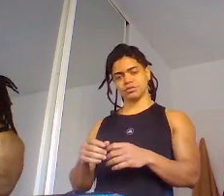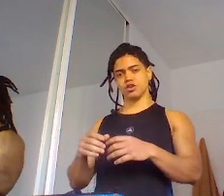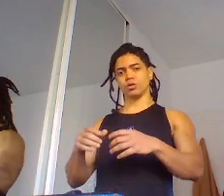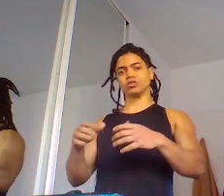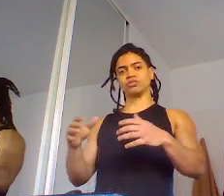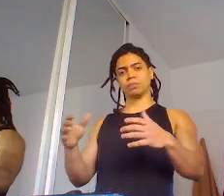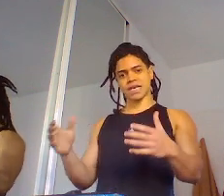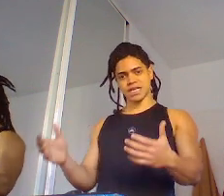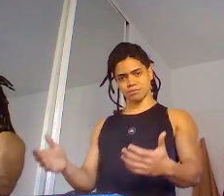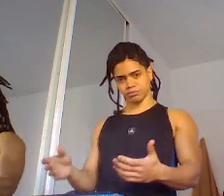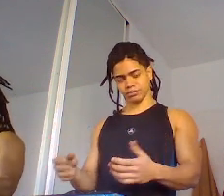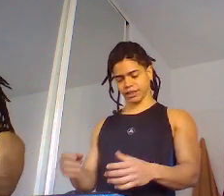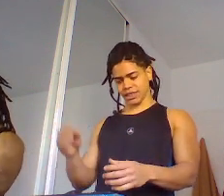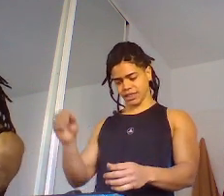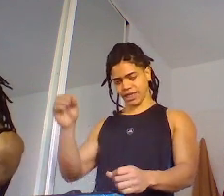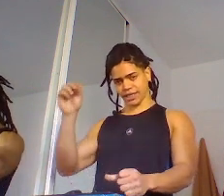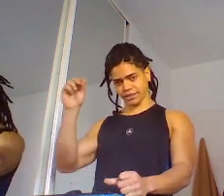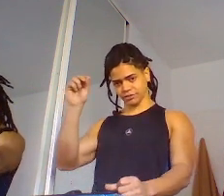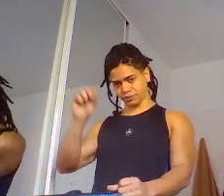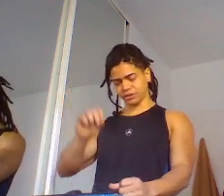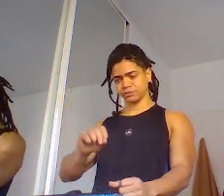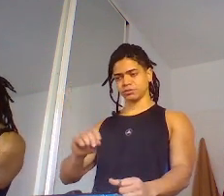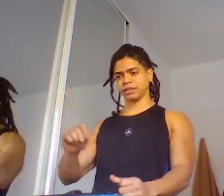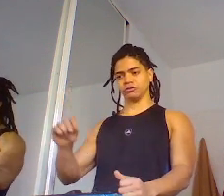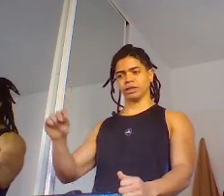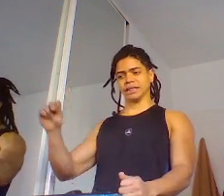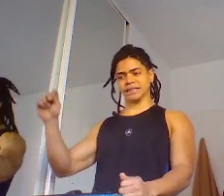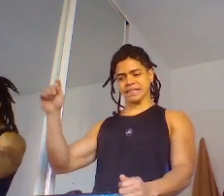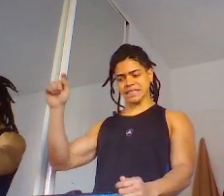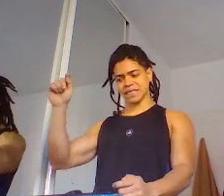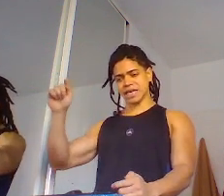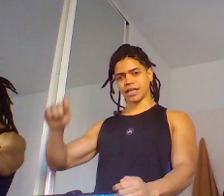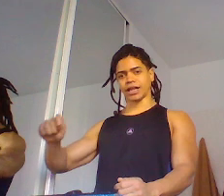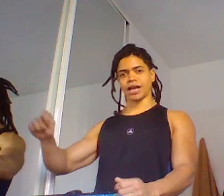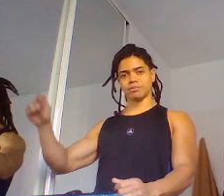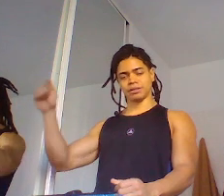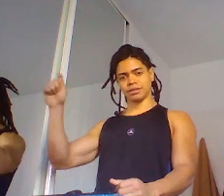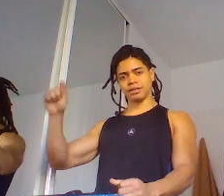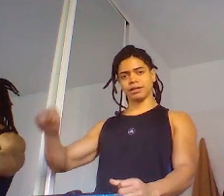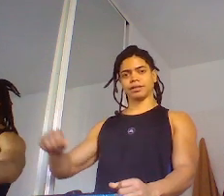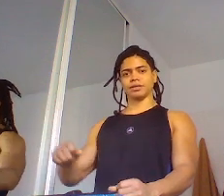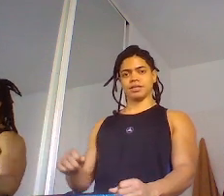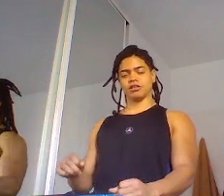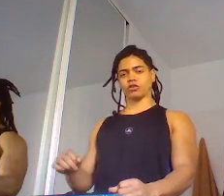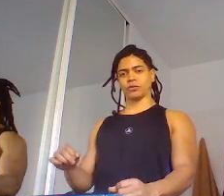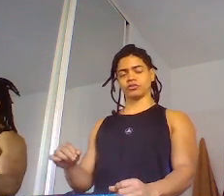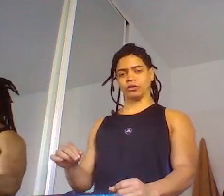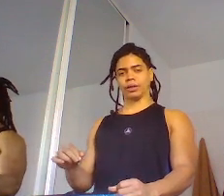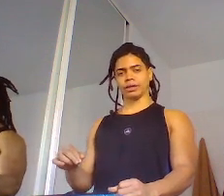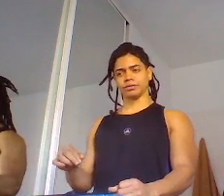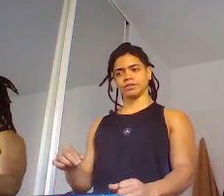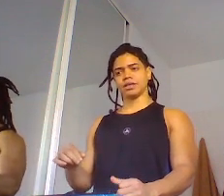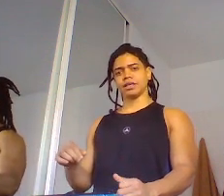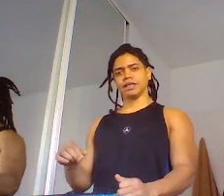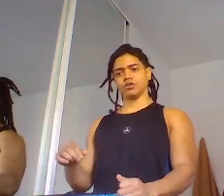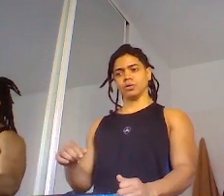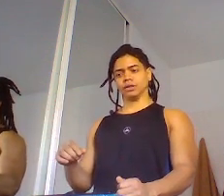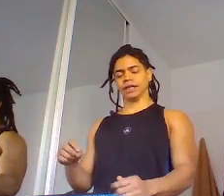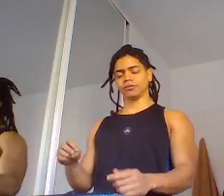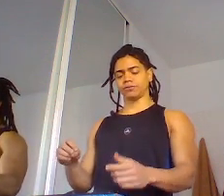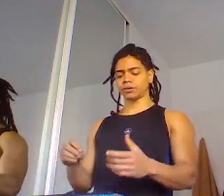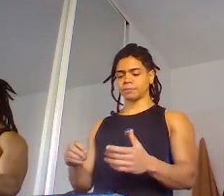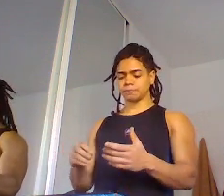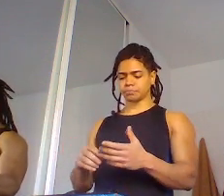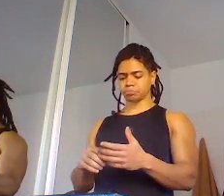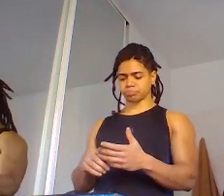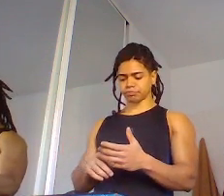another notes payable that indicate is the principal as well as the timely interest rate that you will